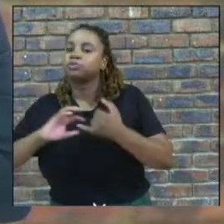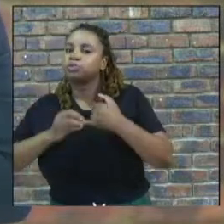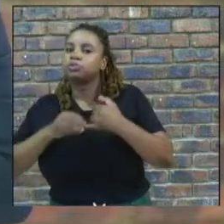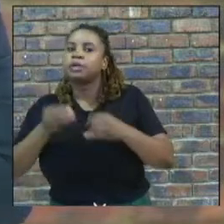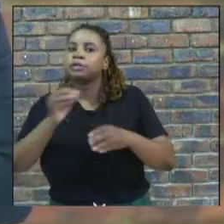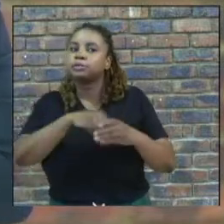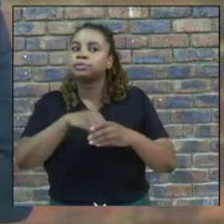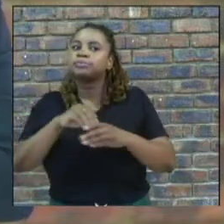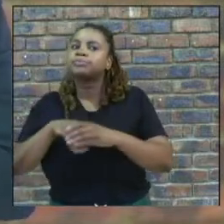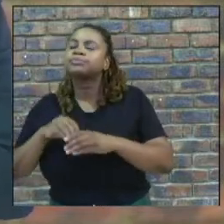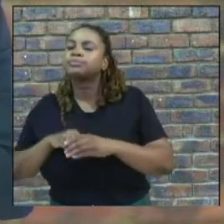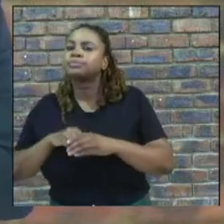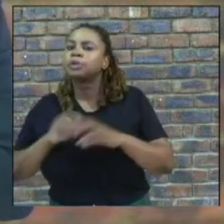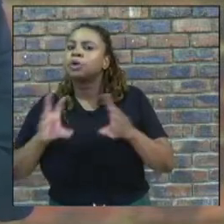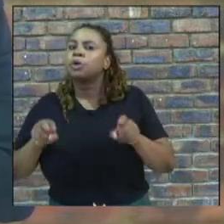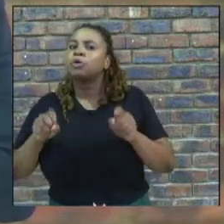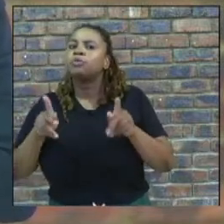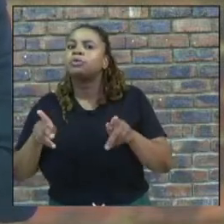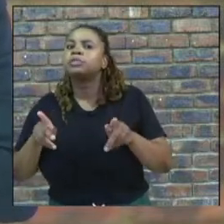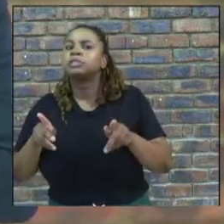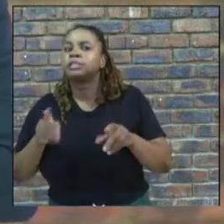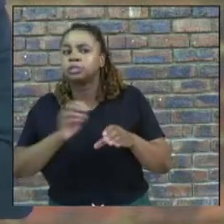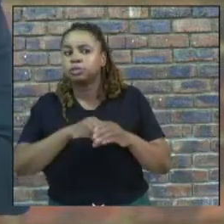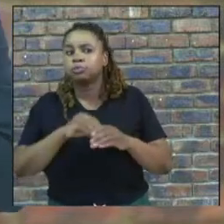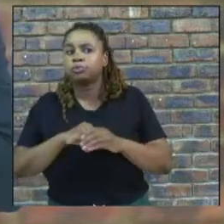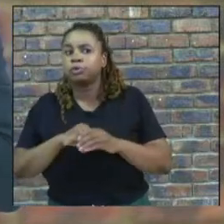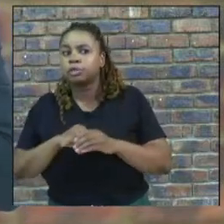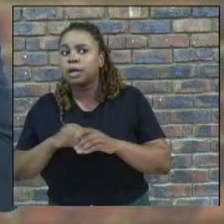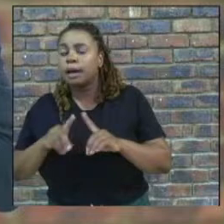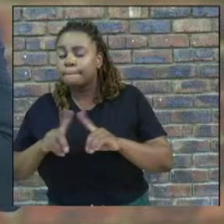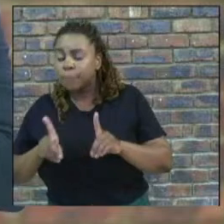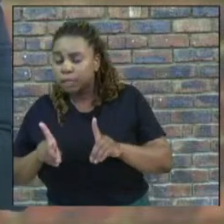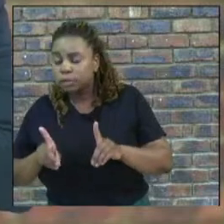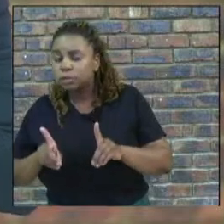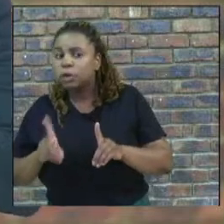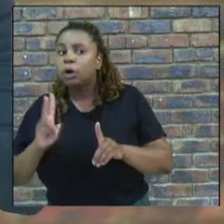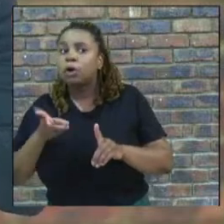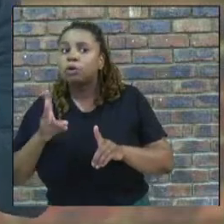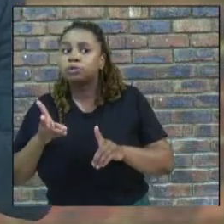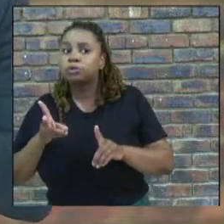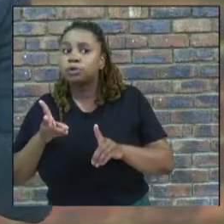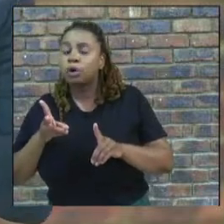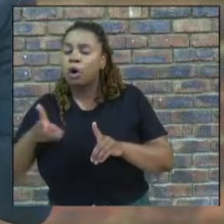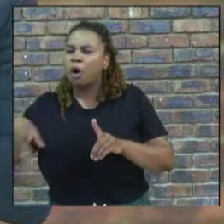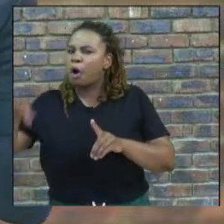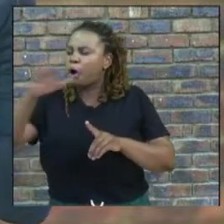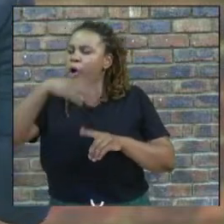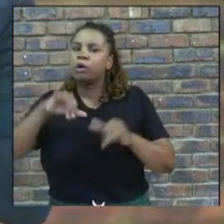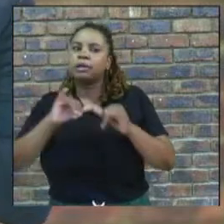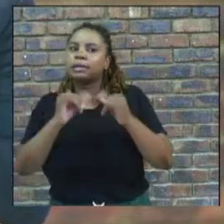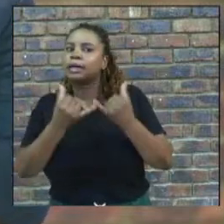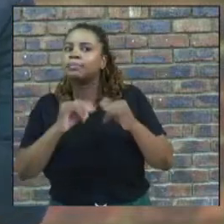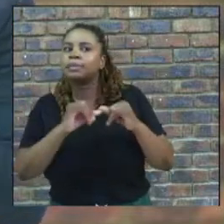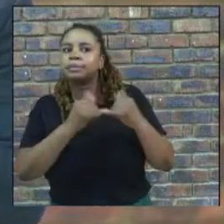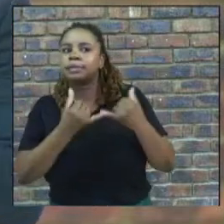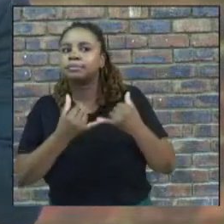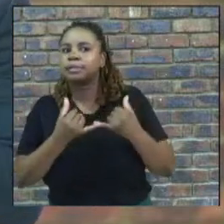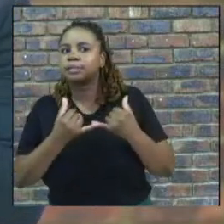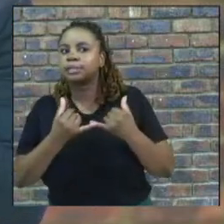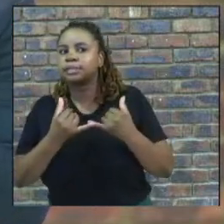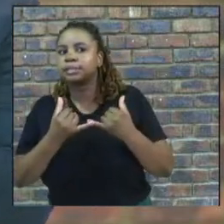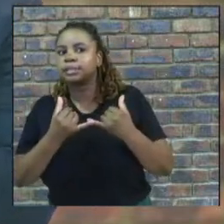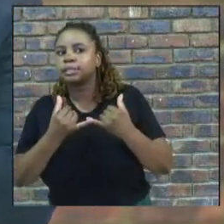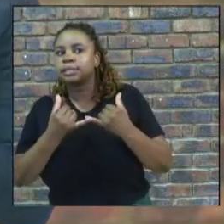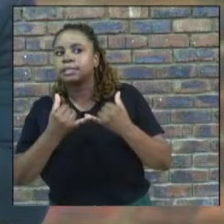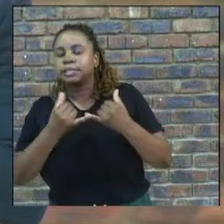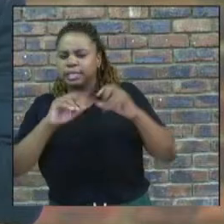these opportunities. But also what we are saying is that all these companies that are digging or that are exploring in